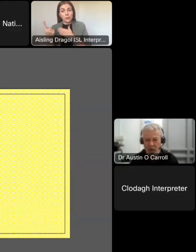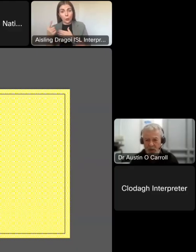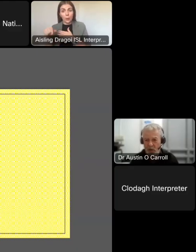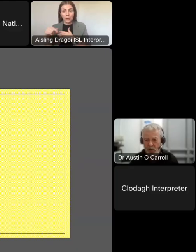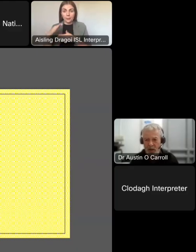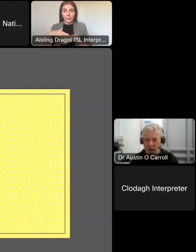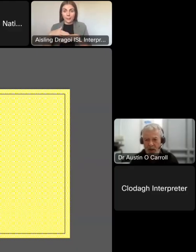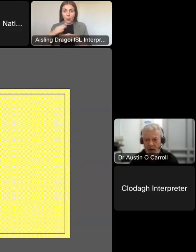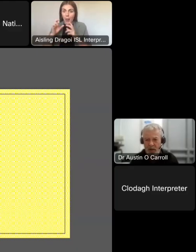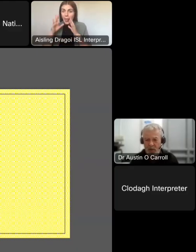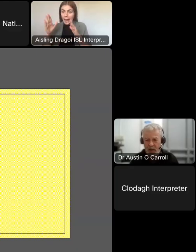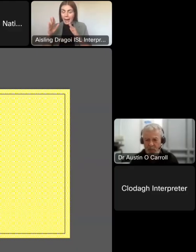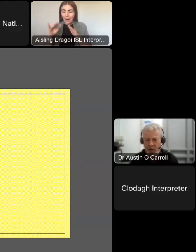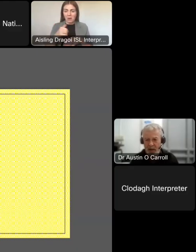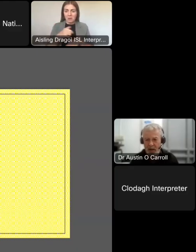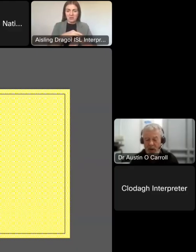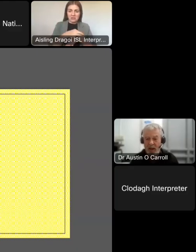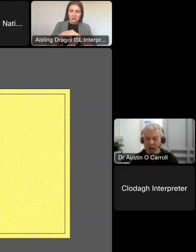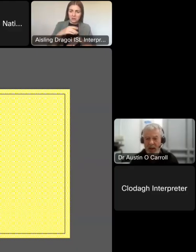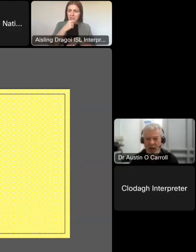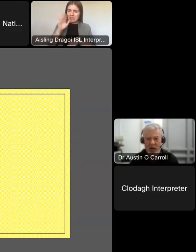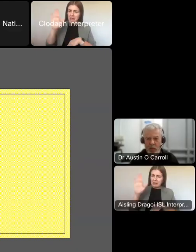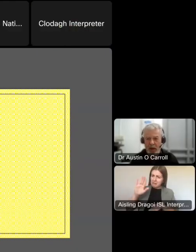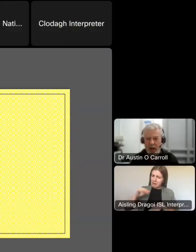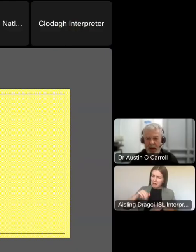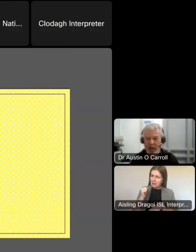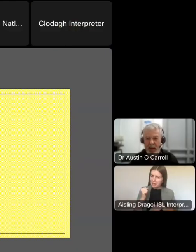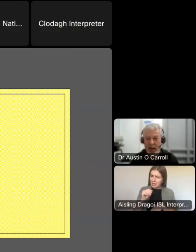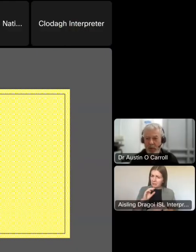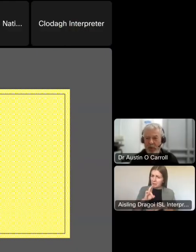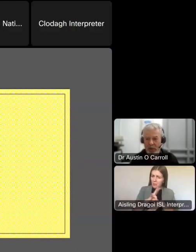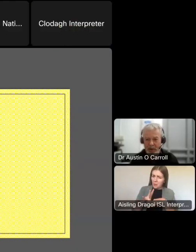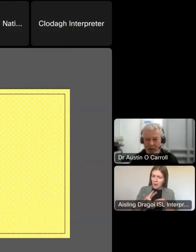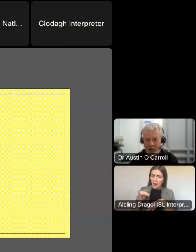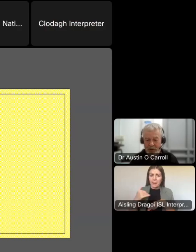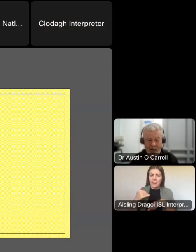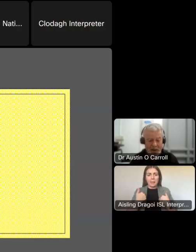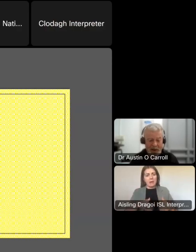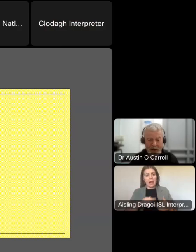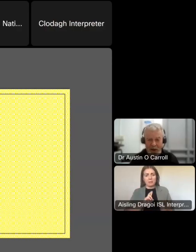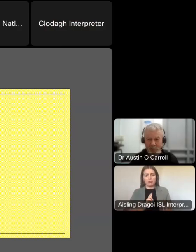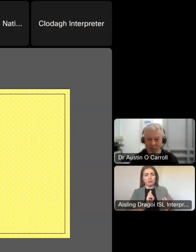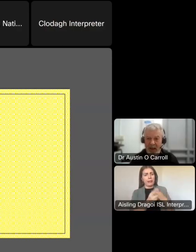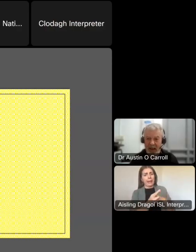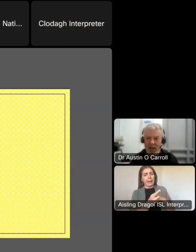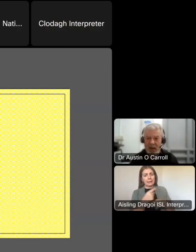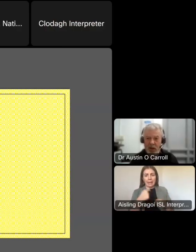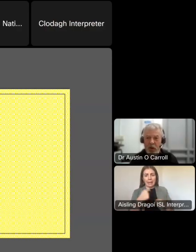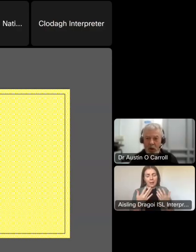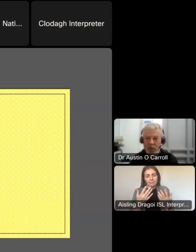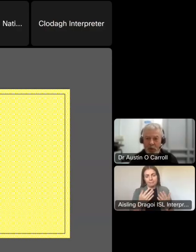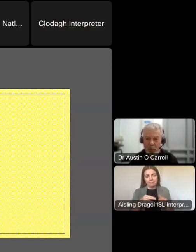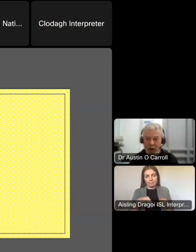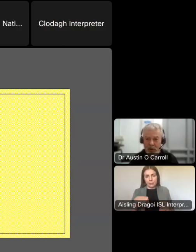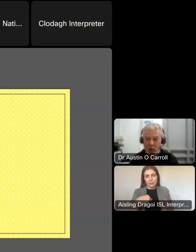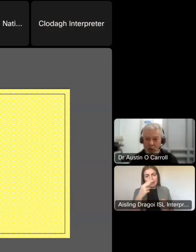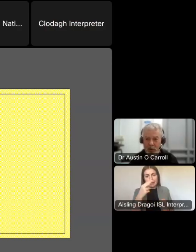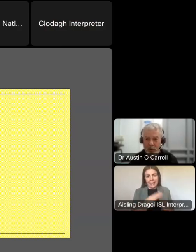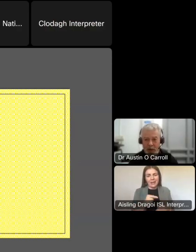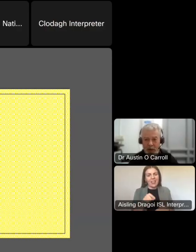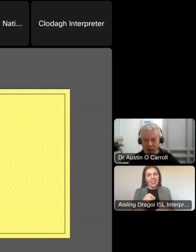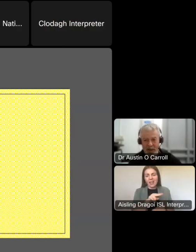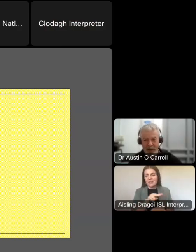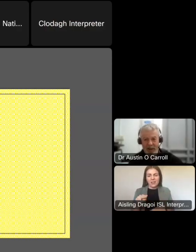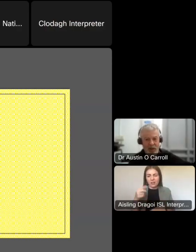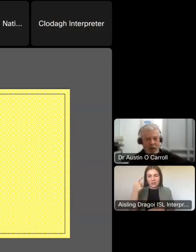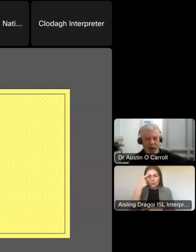security guard might have said to him, keep it down, and he might have reacted, and he probably got kicked out. That's not a trauma-informed way of approaching. But